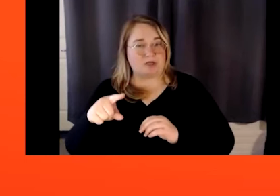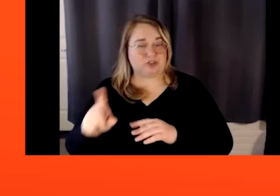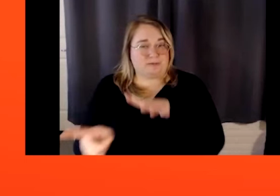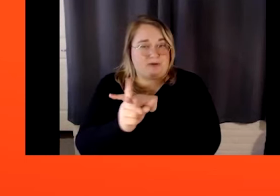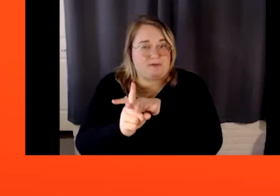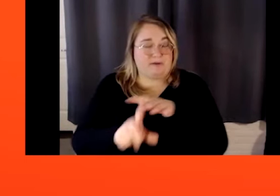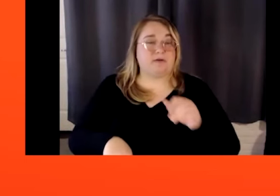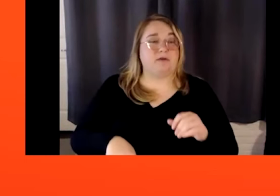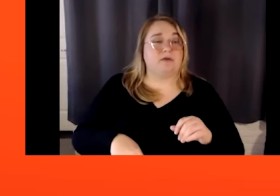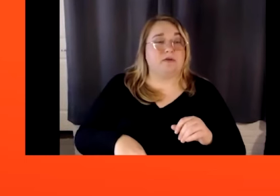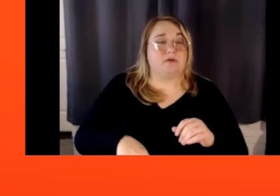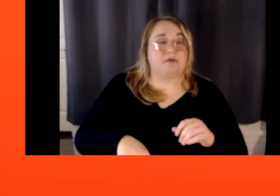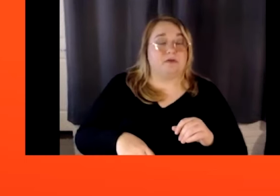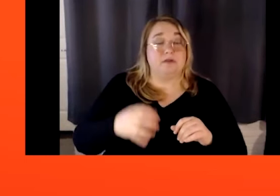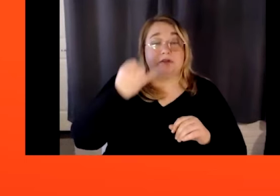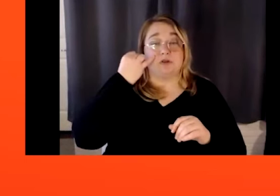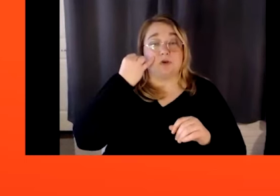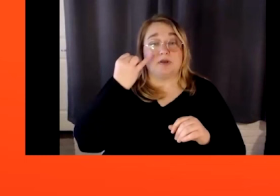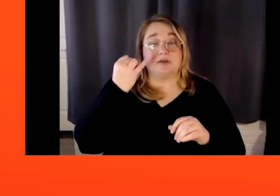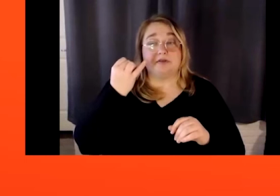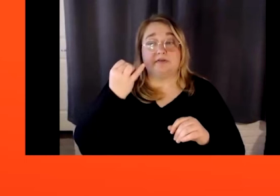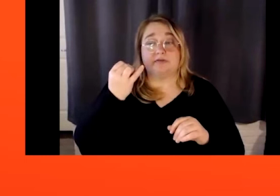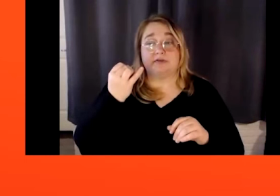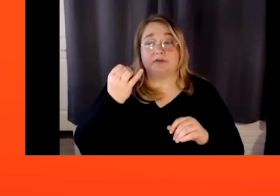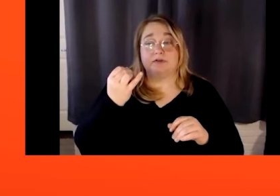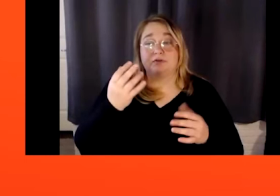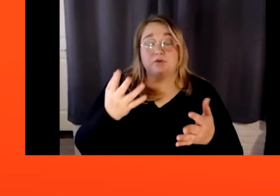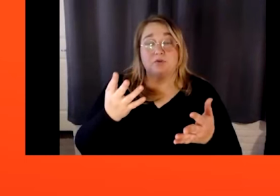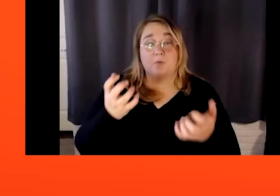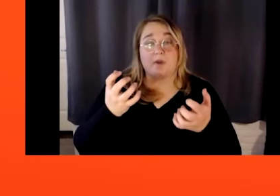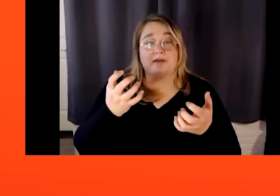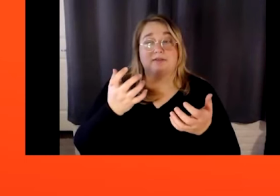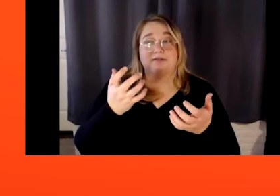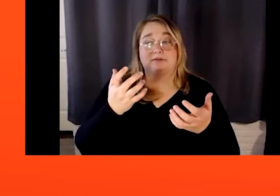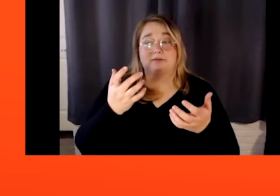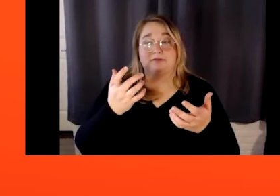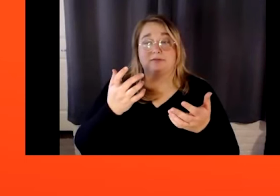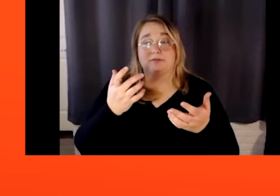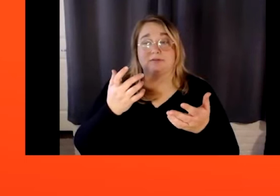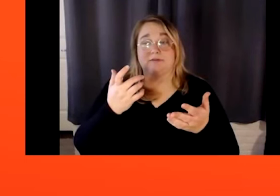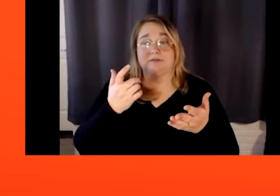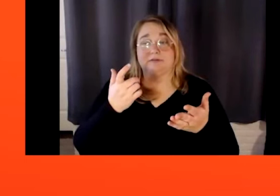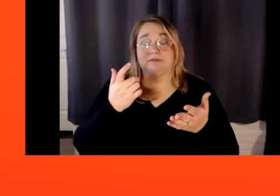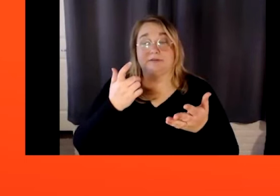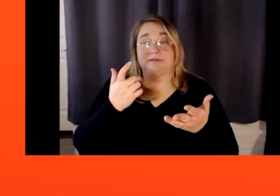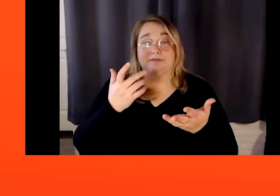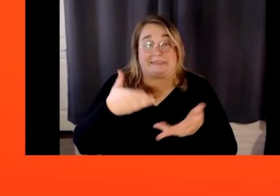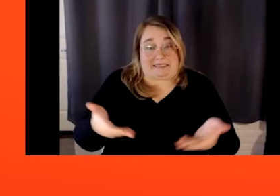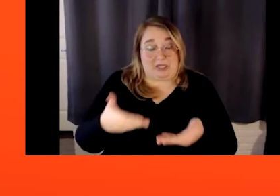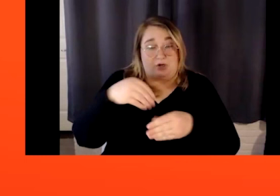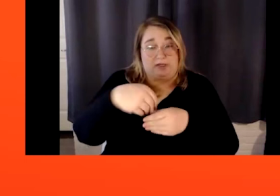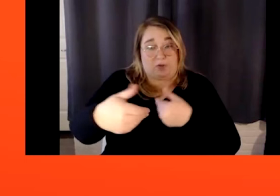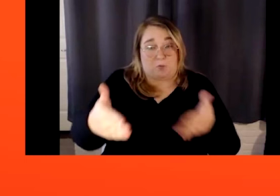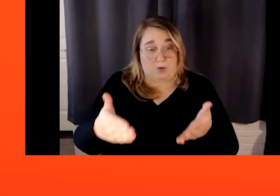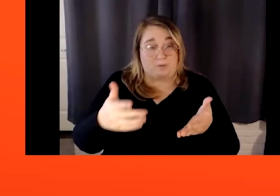if you want to be recognized here in this room, it would be best to do a cartwheel. So if you could do that, that'd be cool. If you can't do a